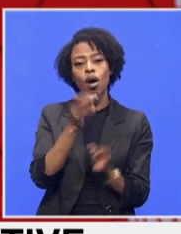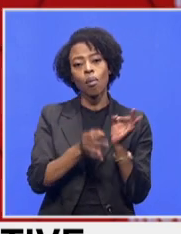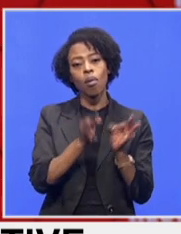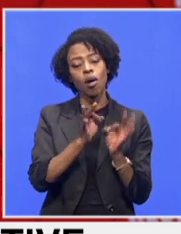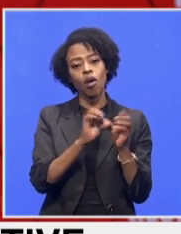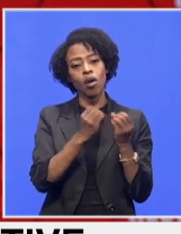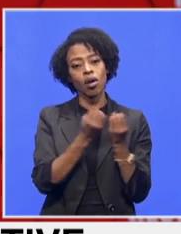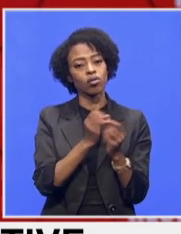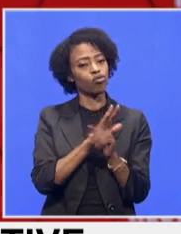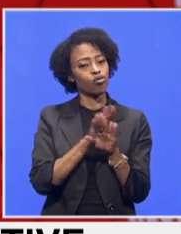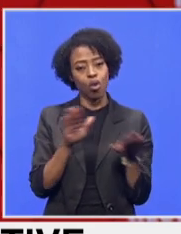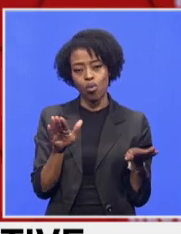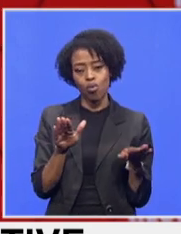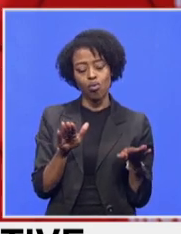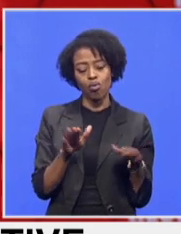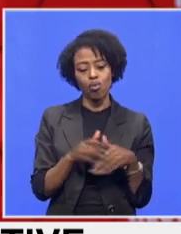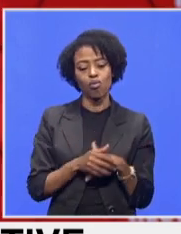party.